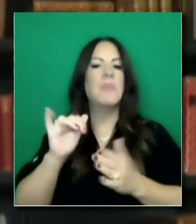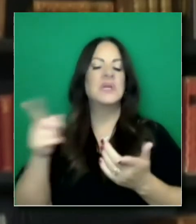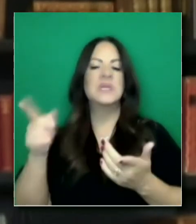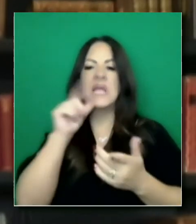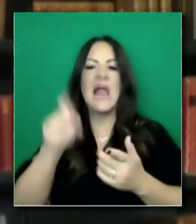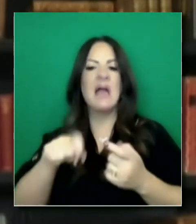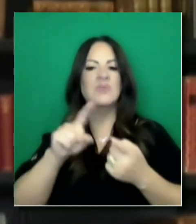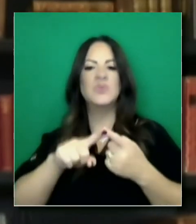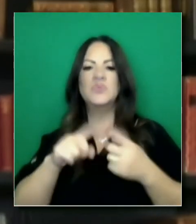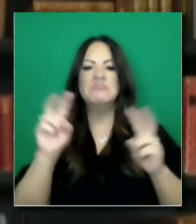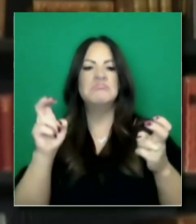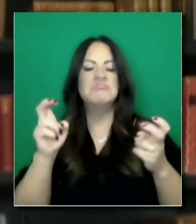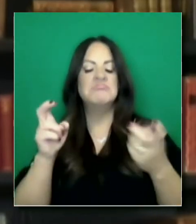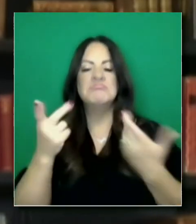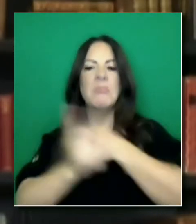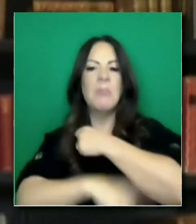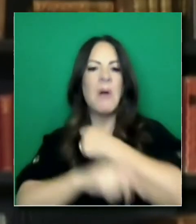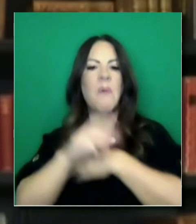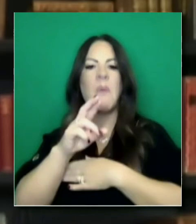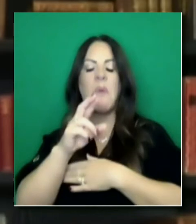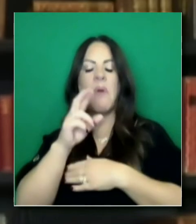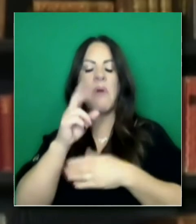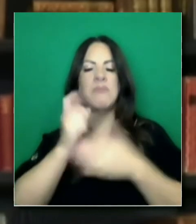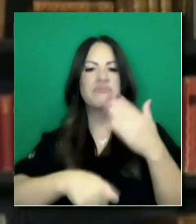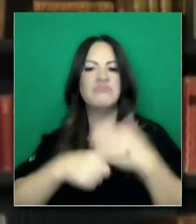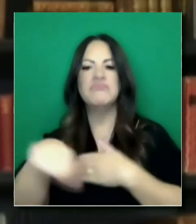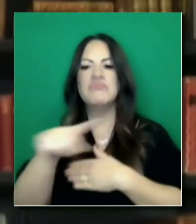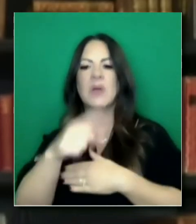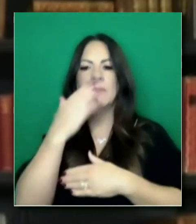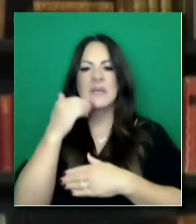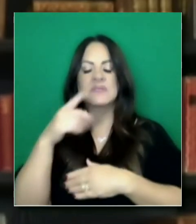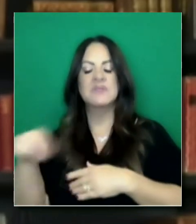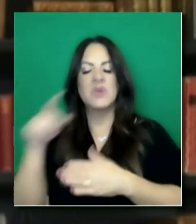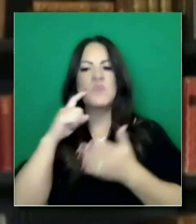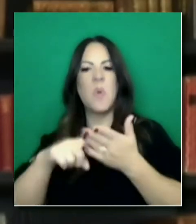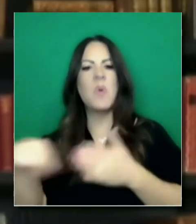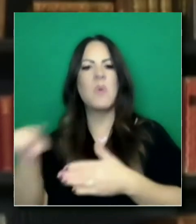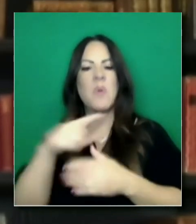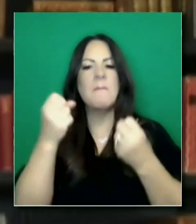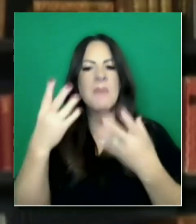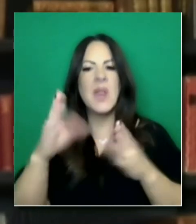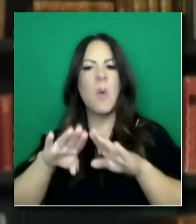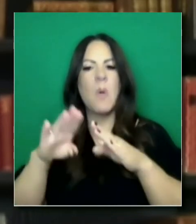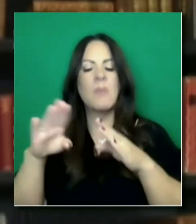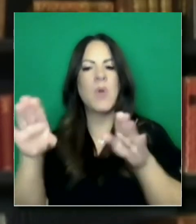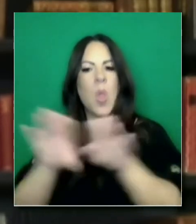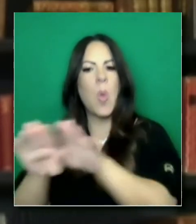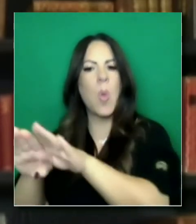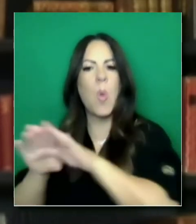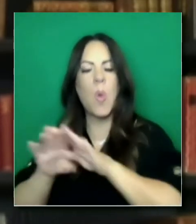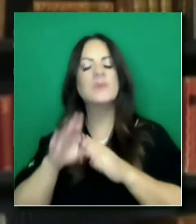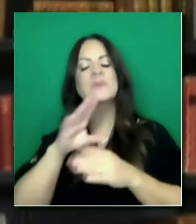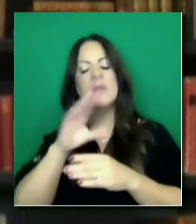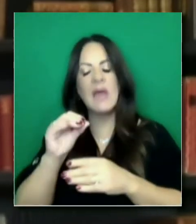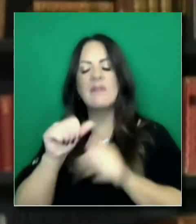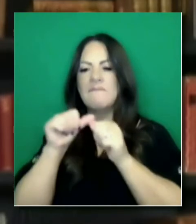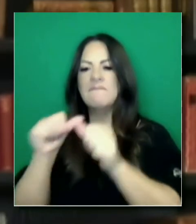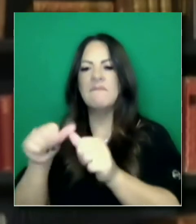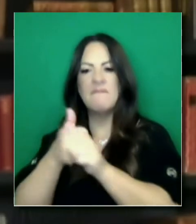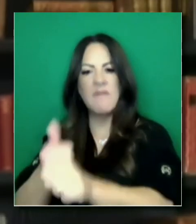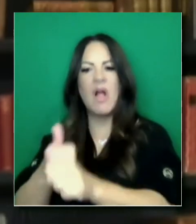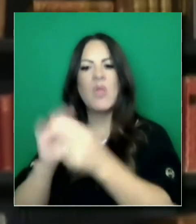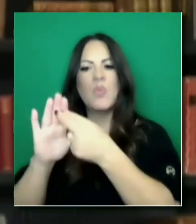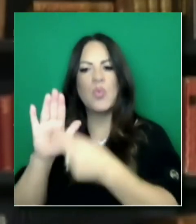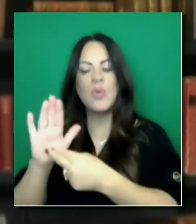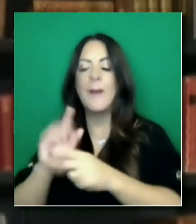in compliance. They were doing the right thing. But there are notable people that are not. And they're thumbing their nose and they're putting their business